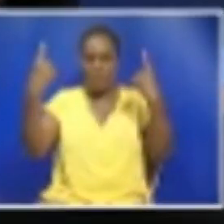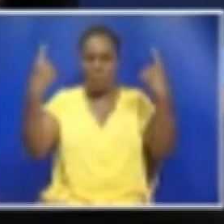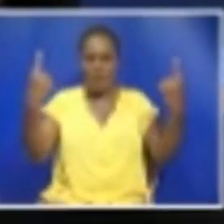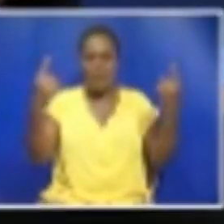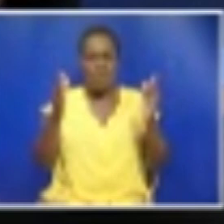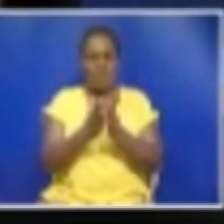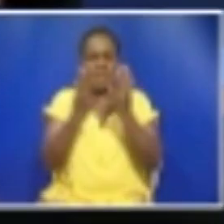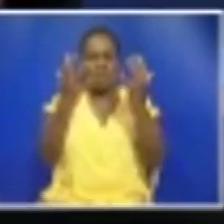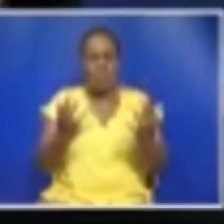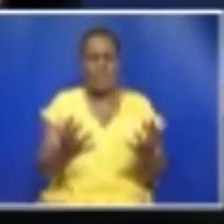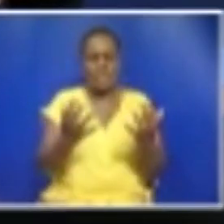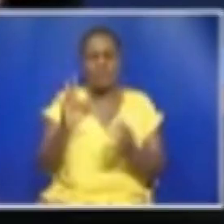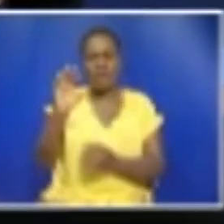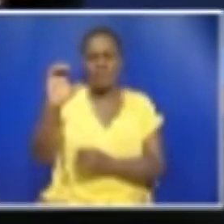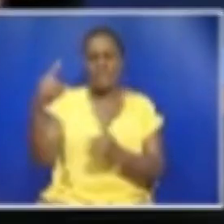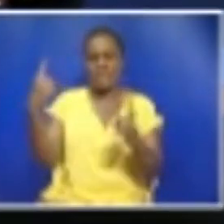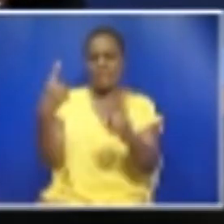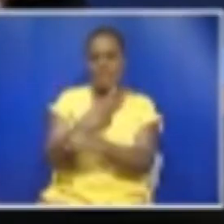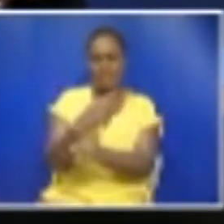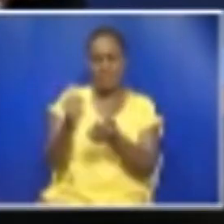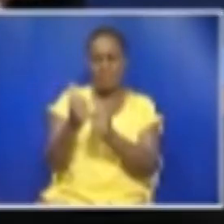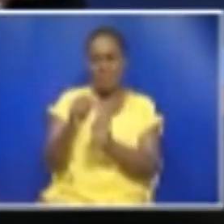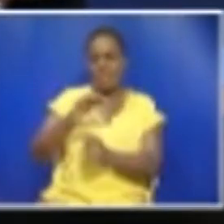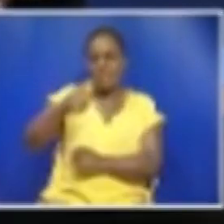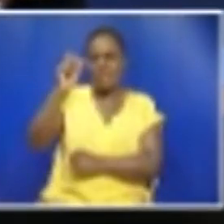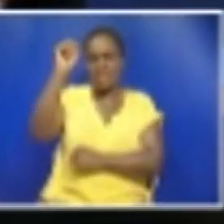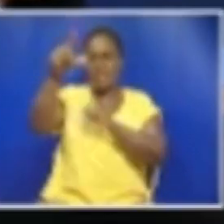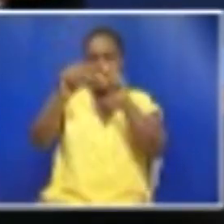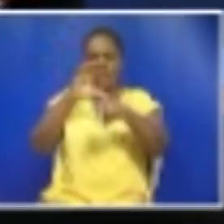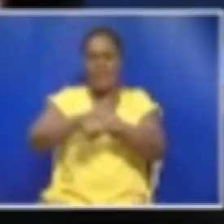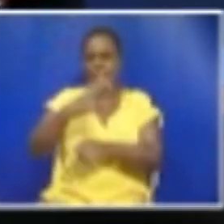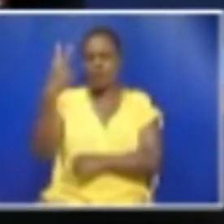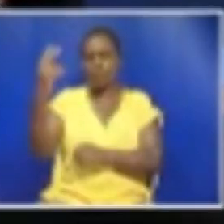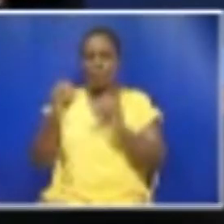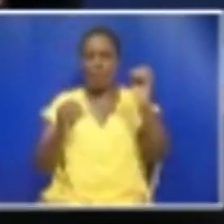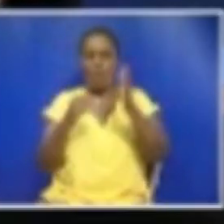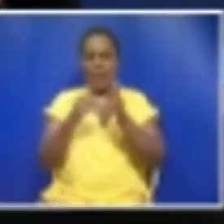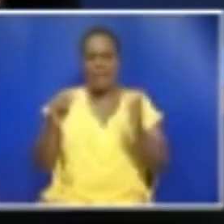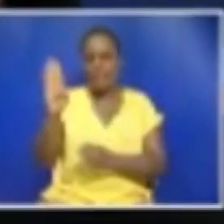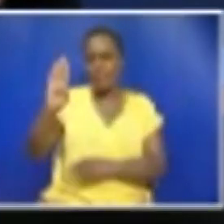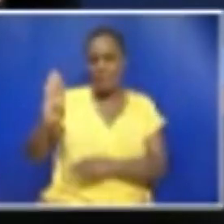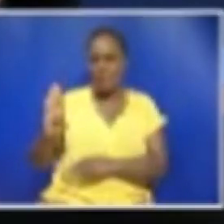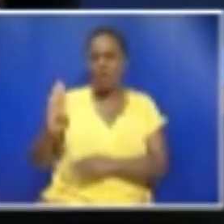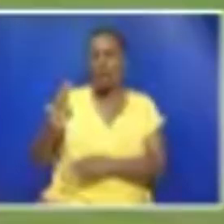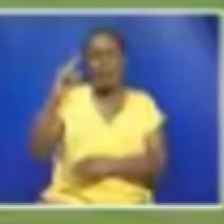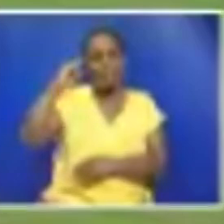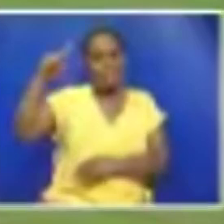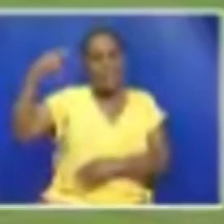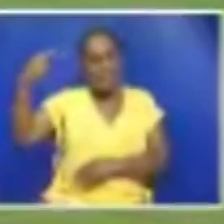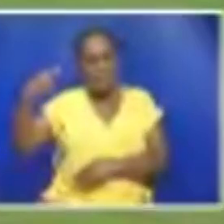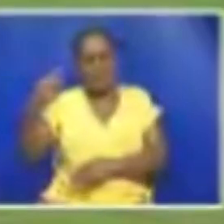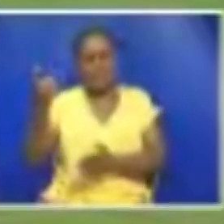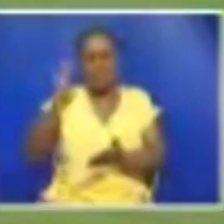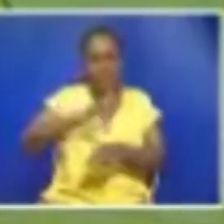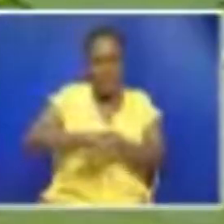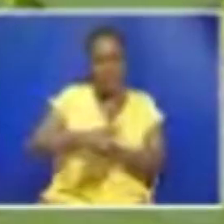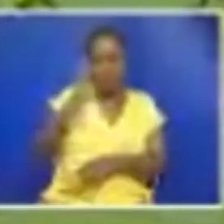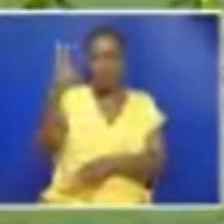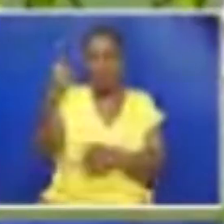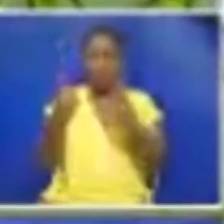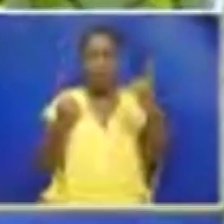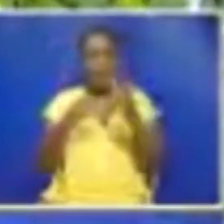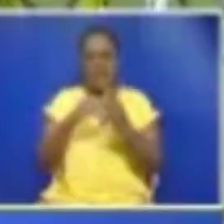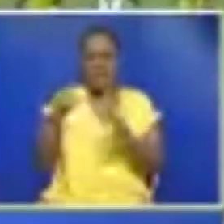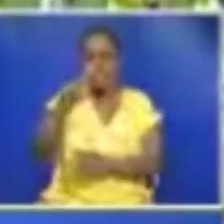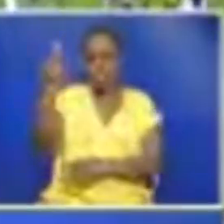with Wazito in a different tie. City Stars secured a 2-0 victory over Bidco United, while Mathare United registered a 2-1 win over